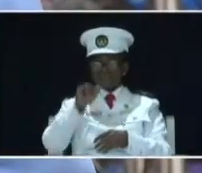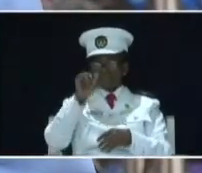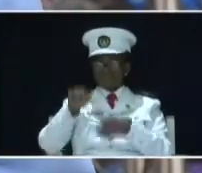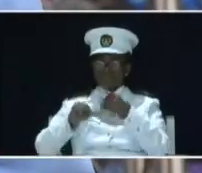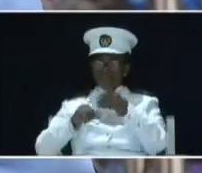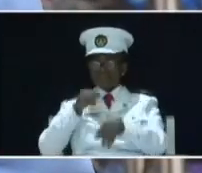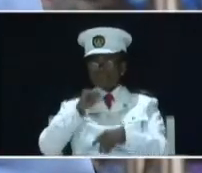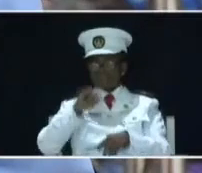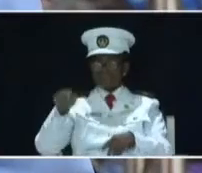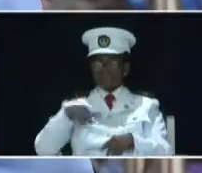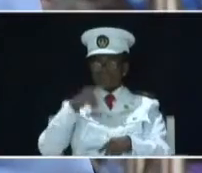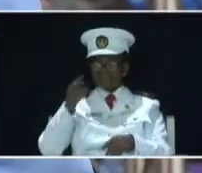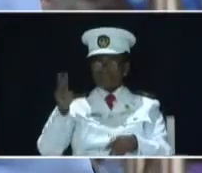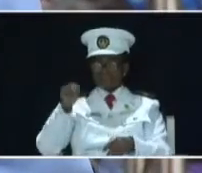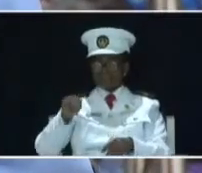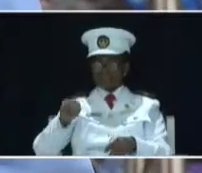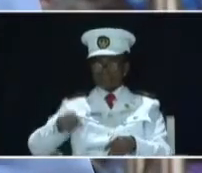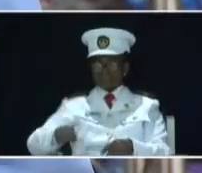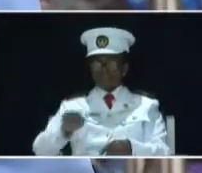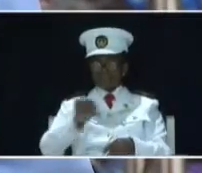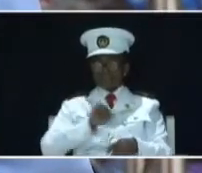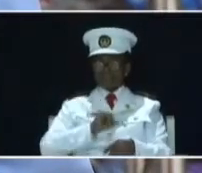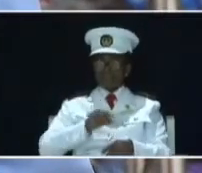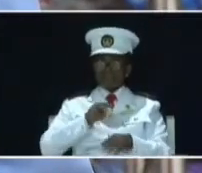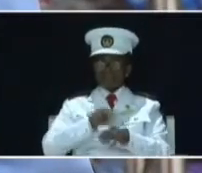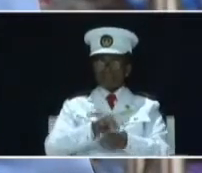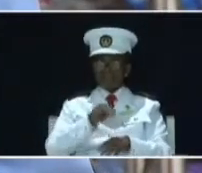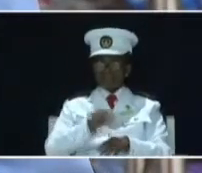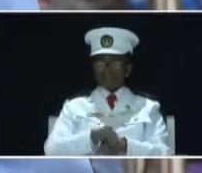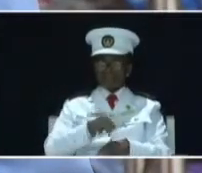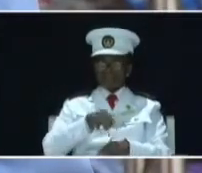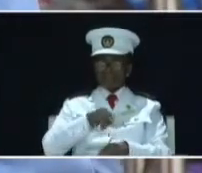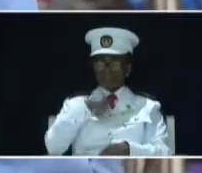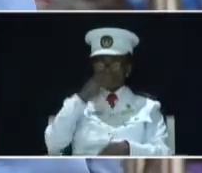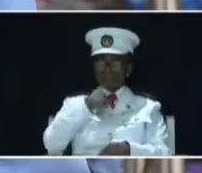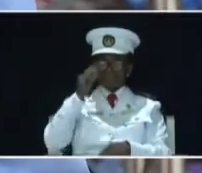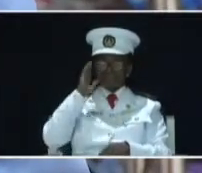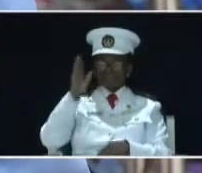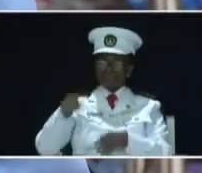send? Who will go for us?